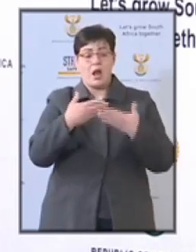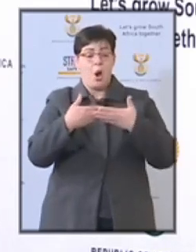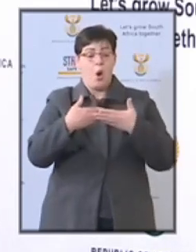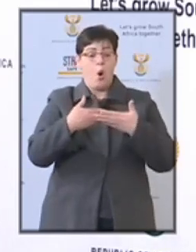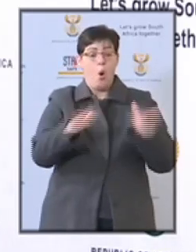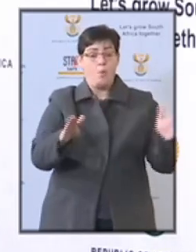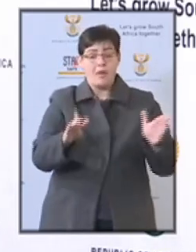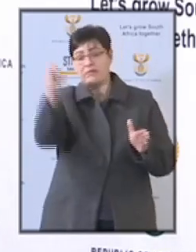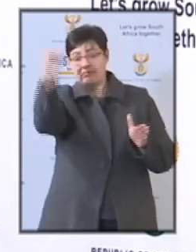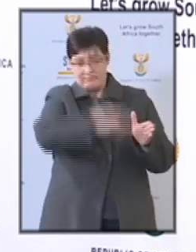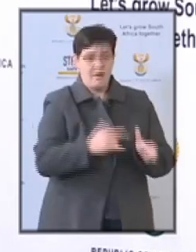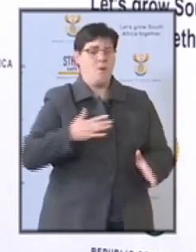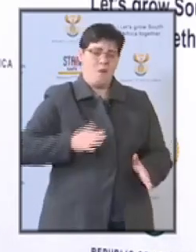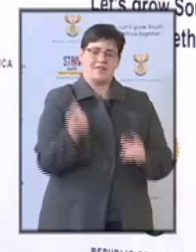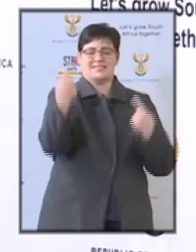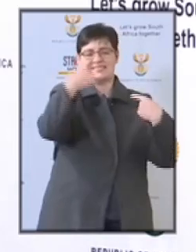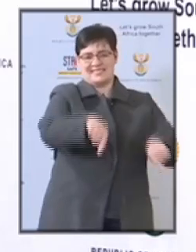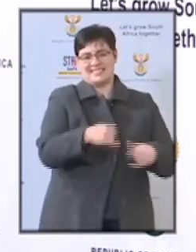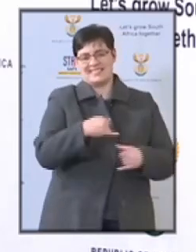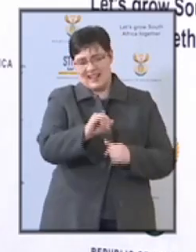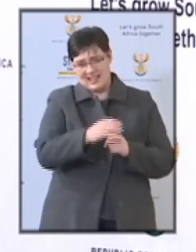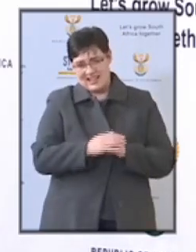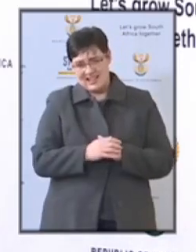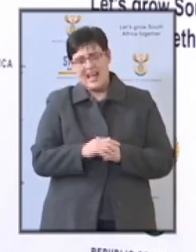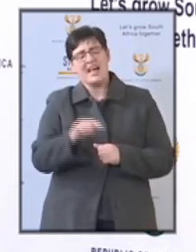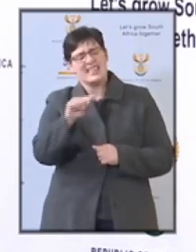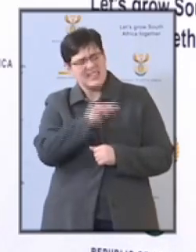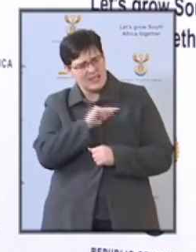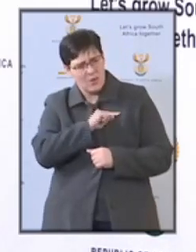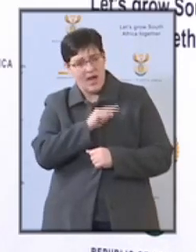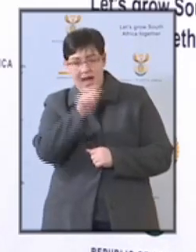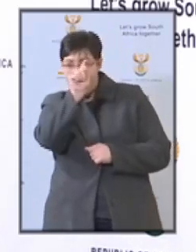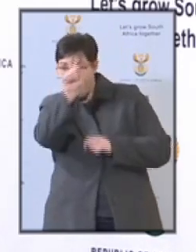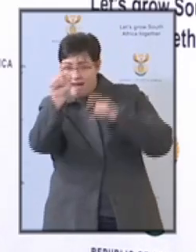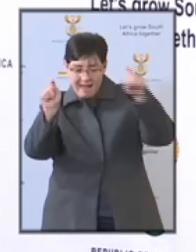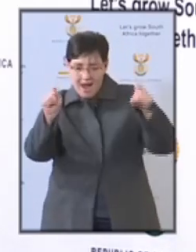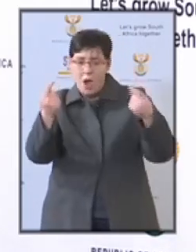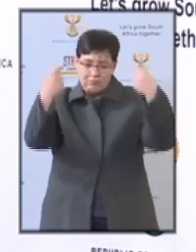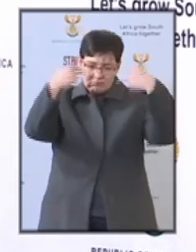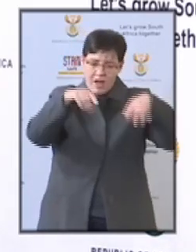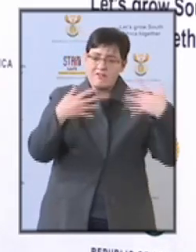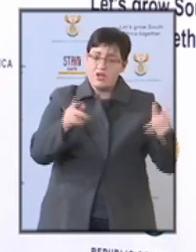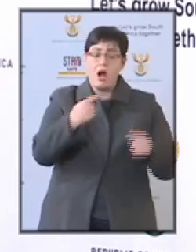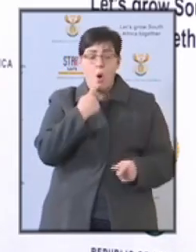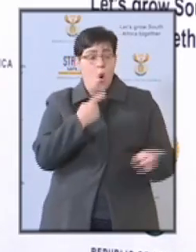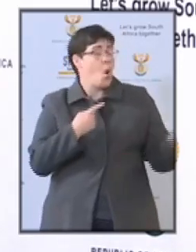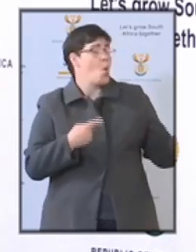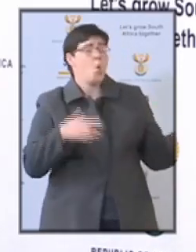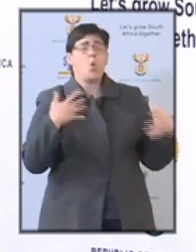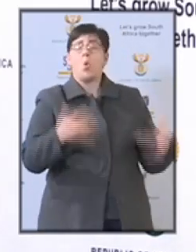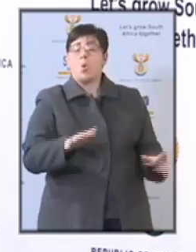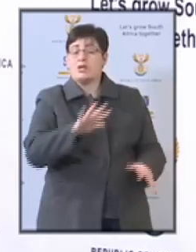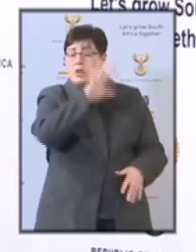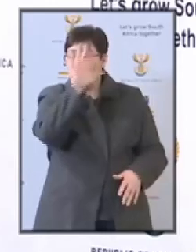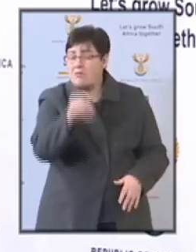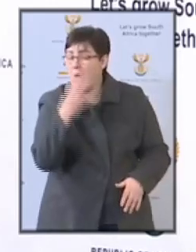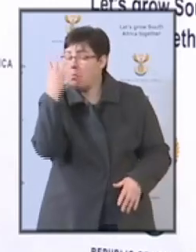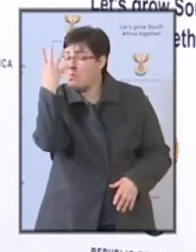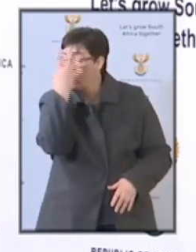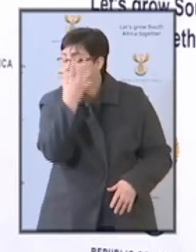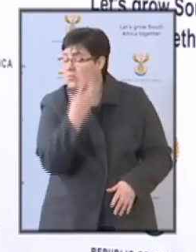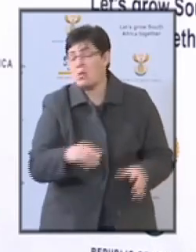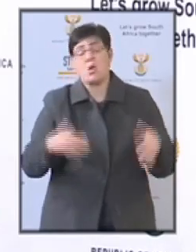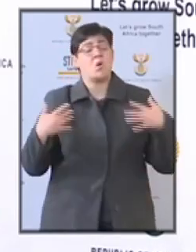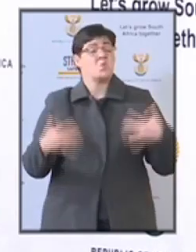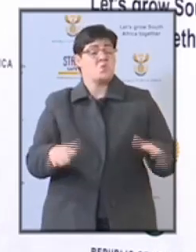are opened. And because of that, we are relying on some of them who have been here as word of mouth beyond what we will be doing in